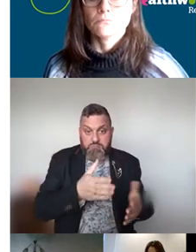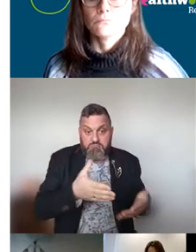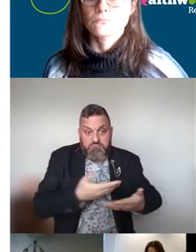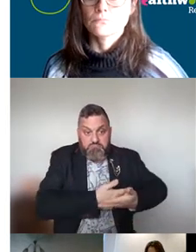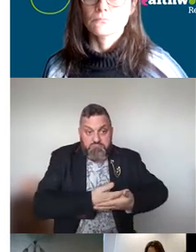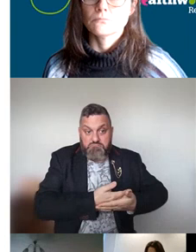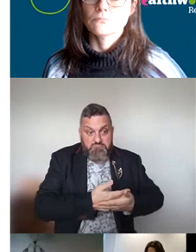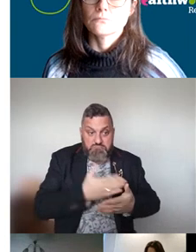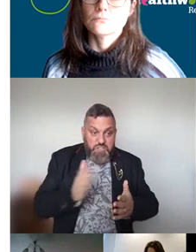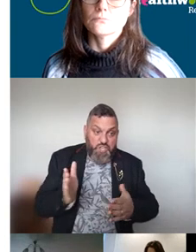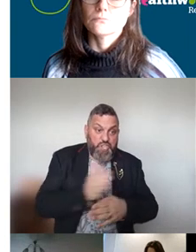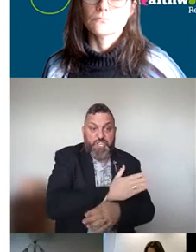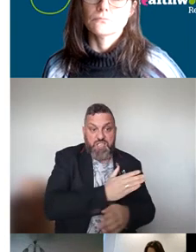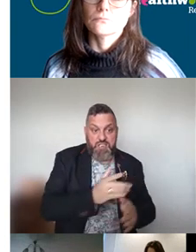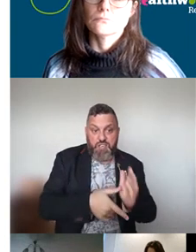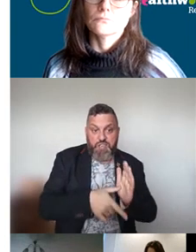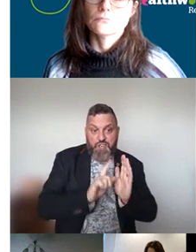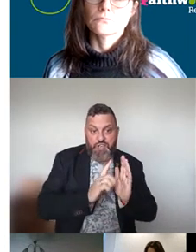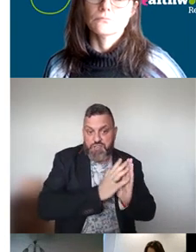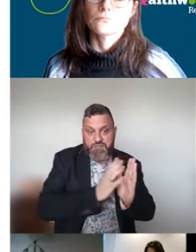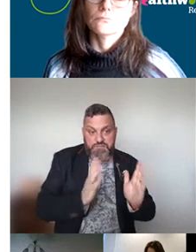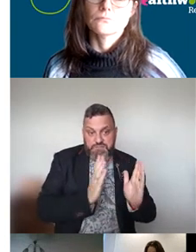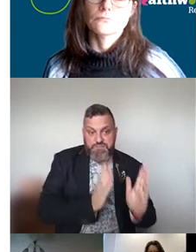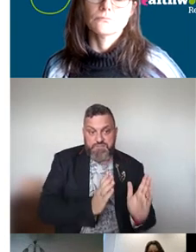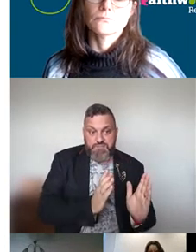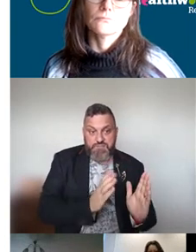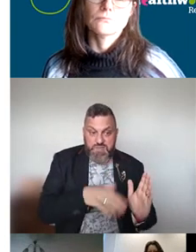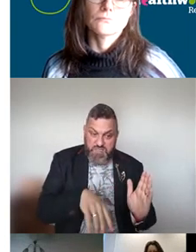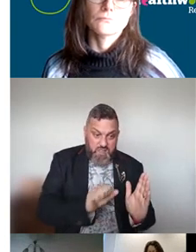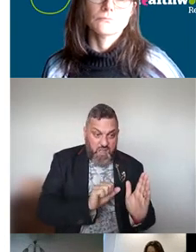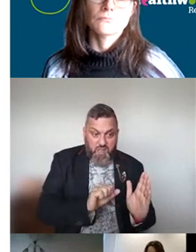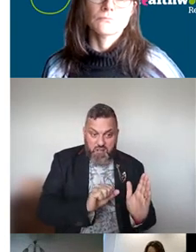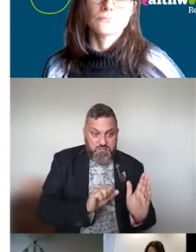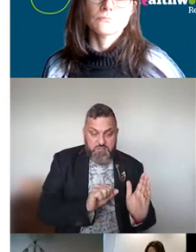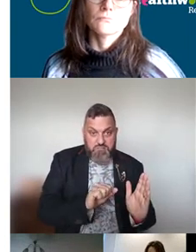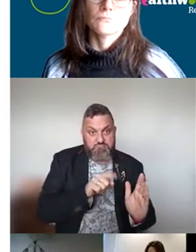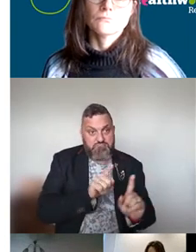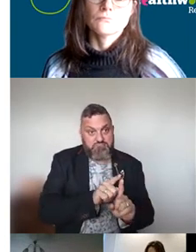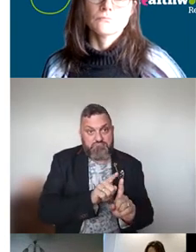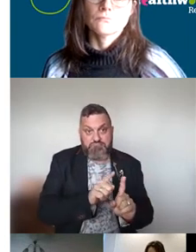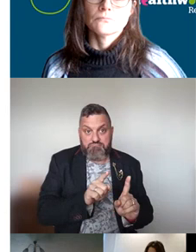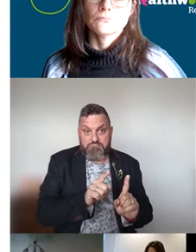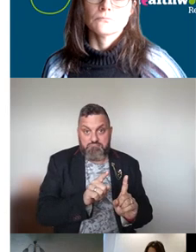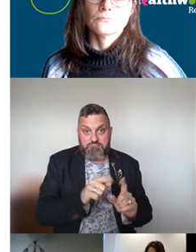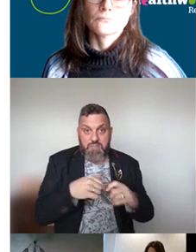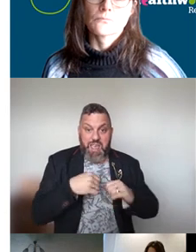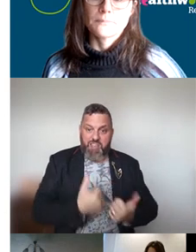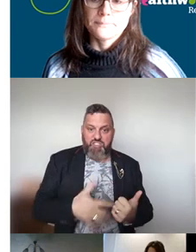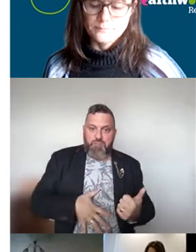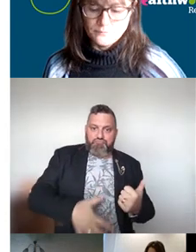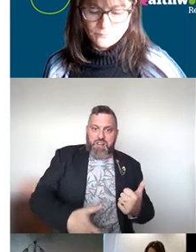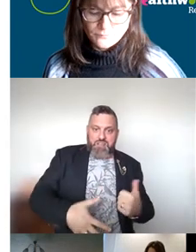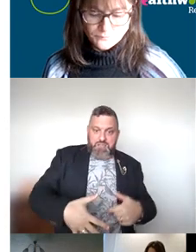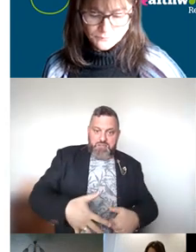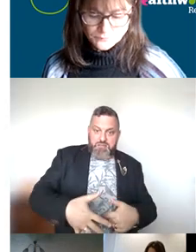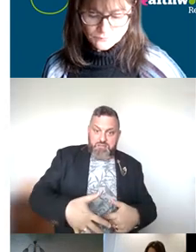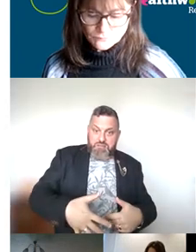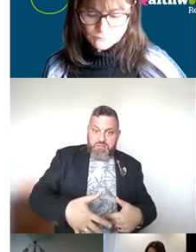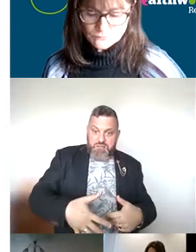set throughout our childhood. It starts right at the beginning in terms of a healthy pregnancy,